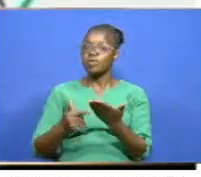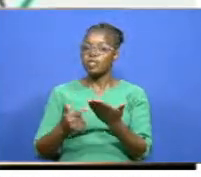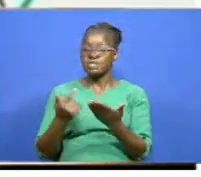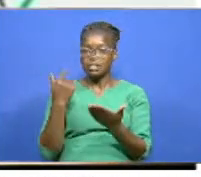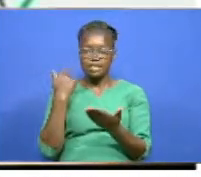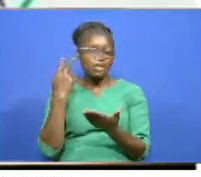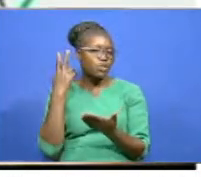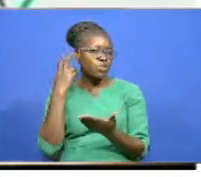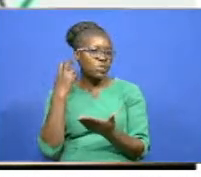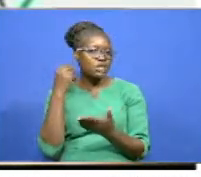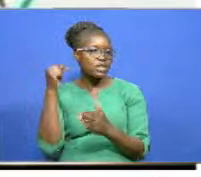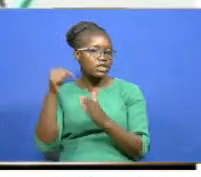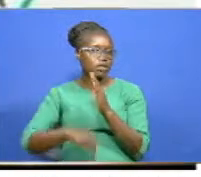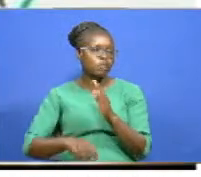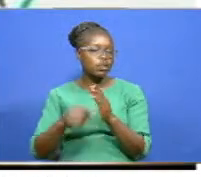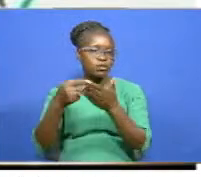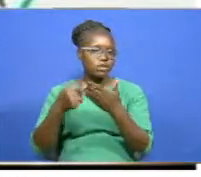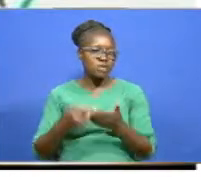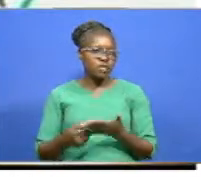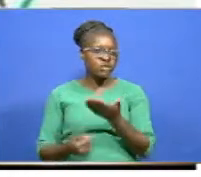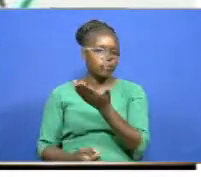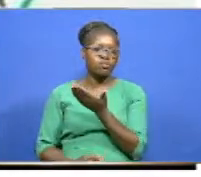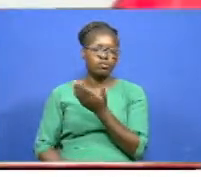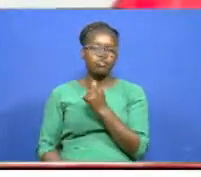we get deeper into this discussion.